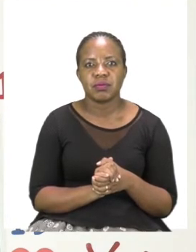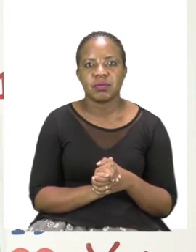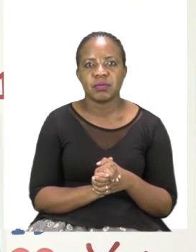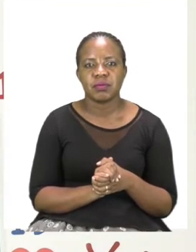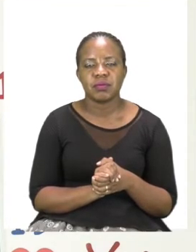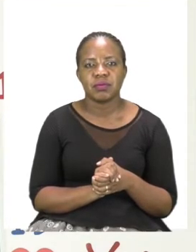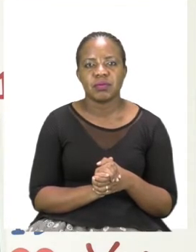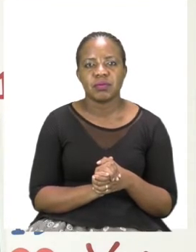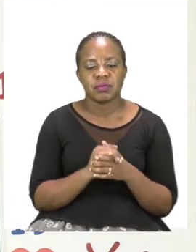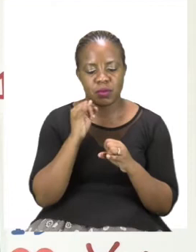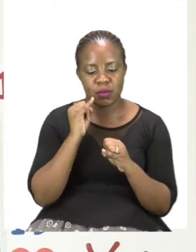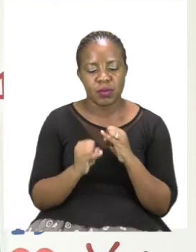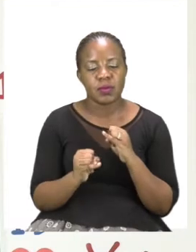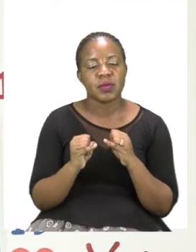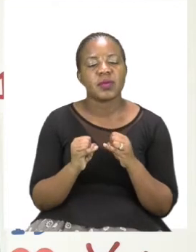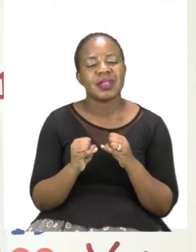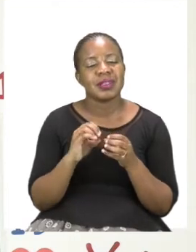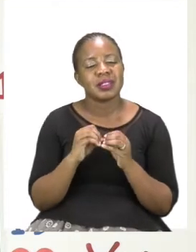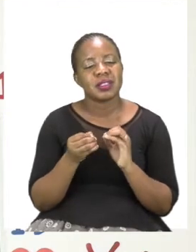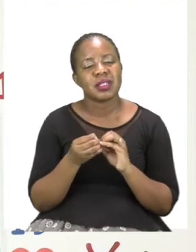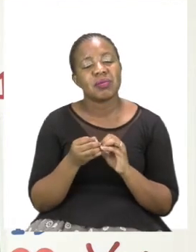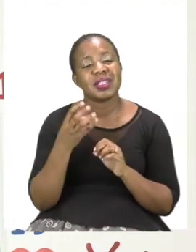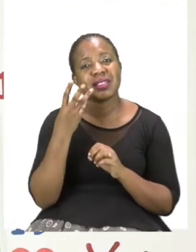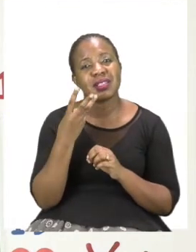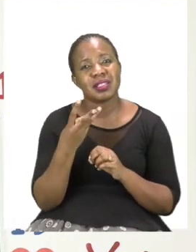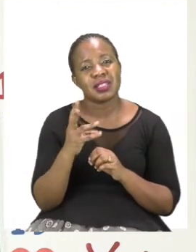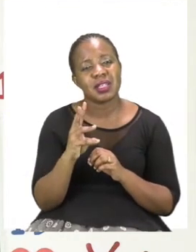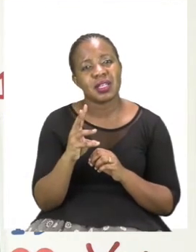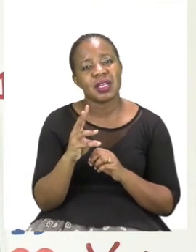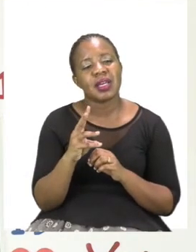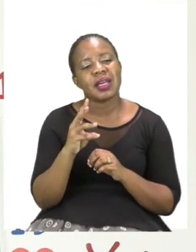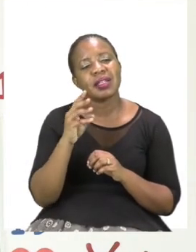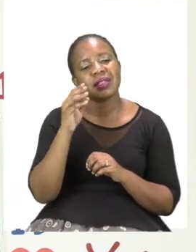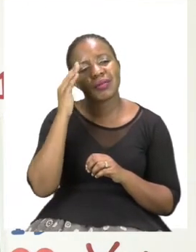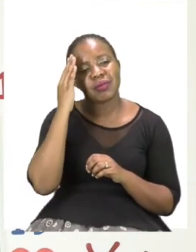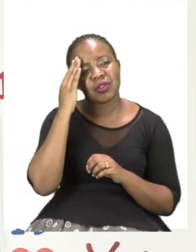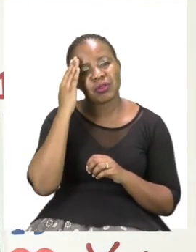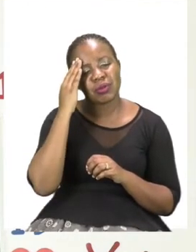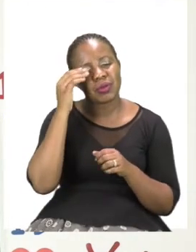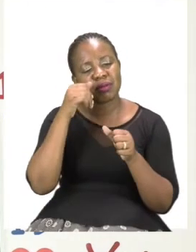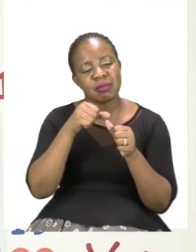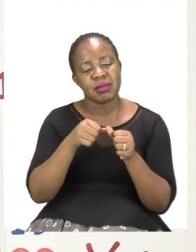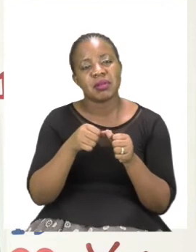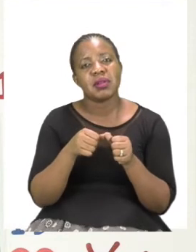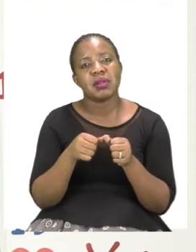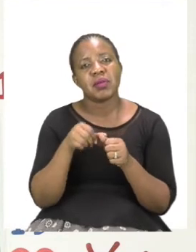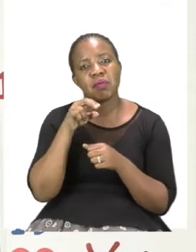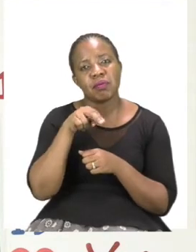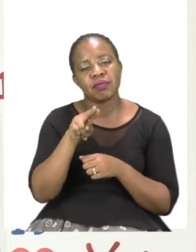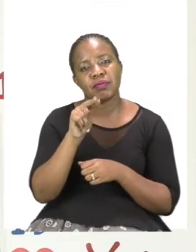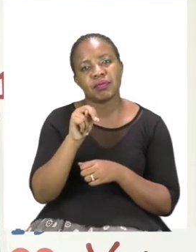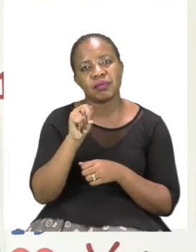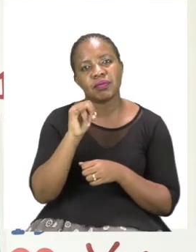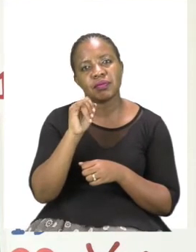now look at the last digit, which is 6. Remember, units is only 1